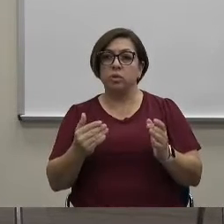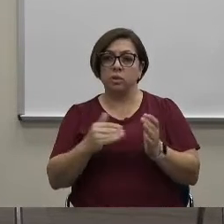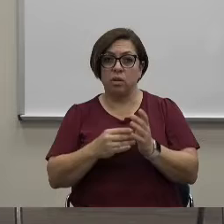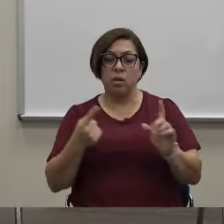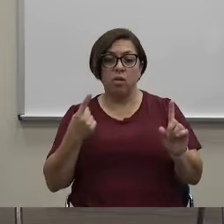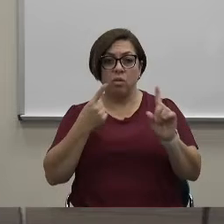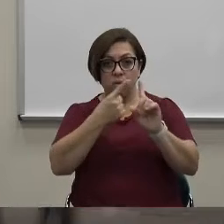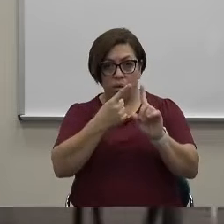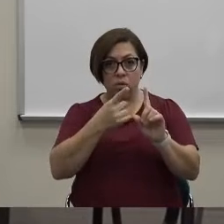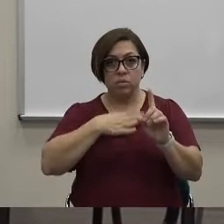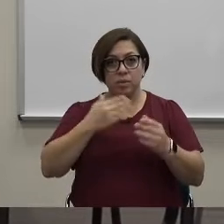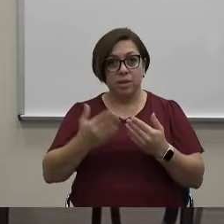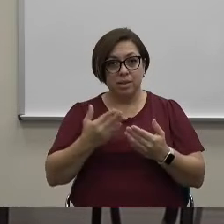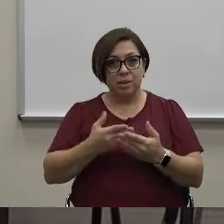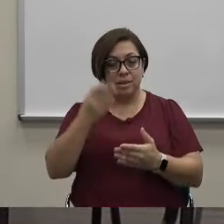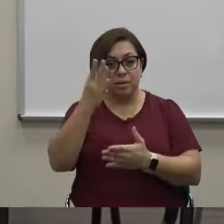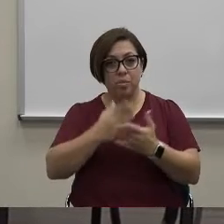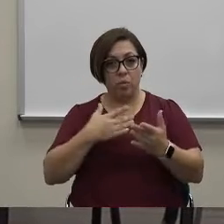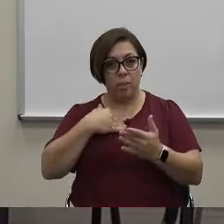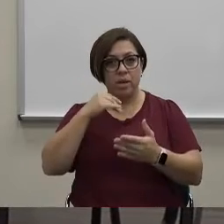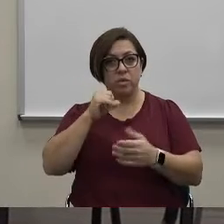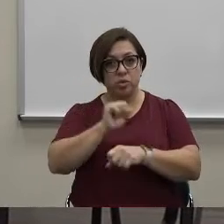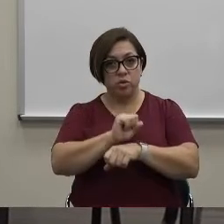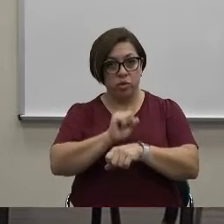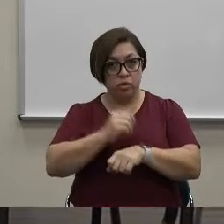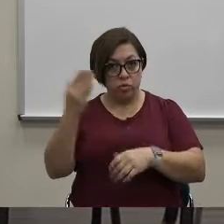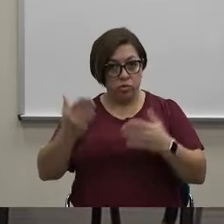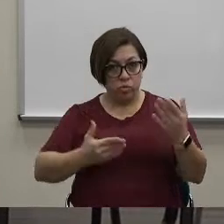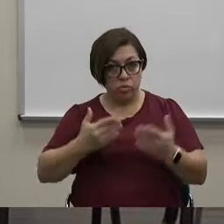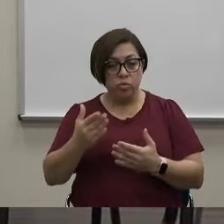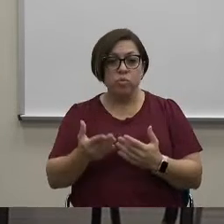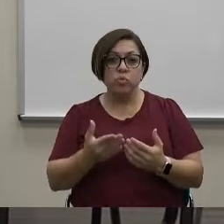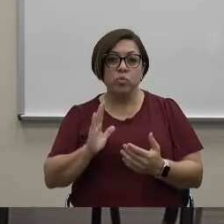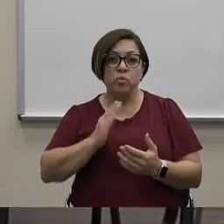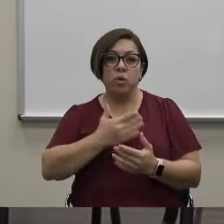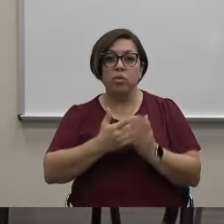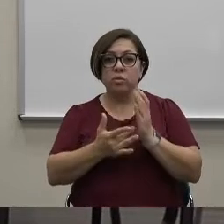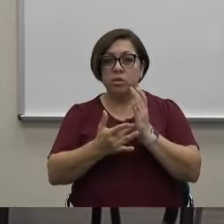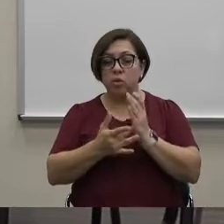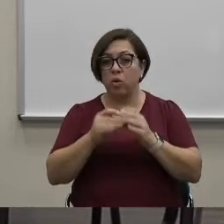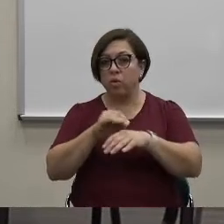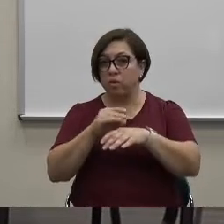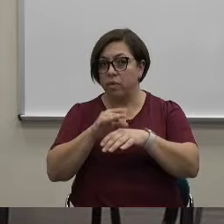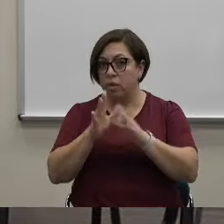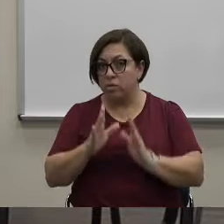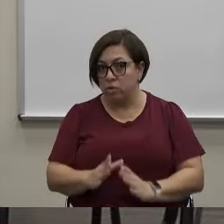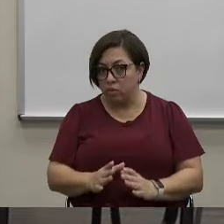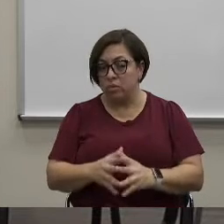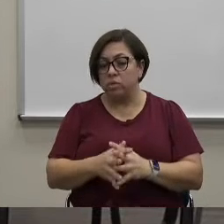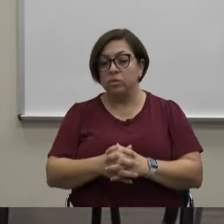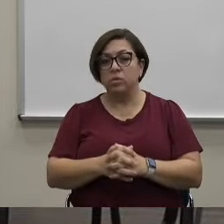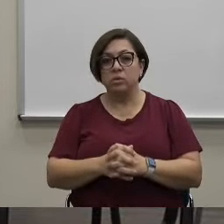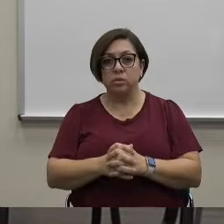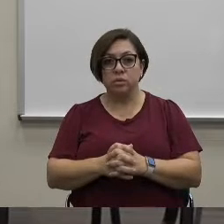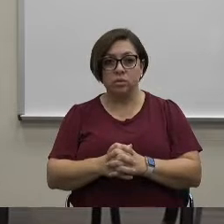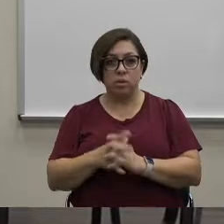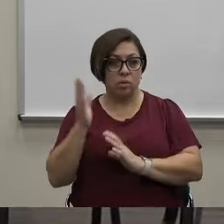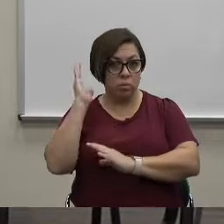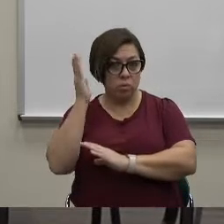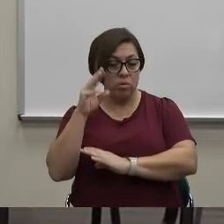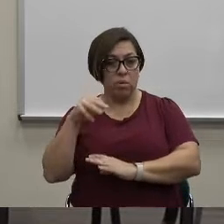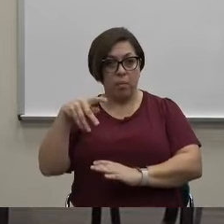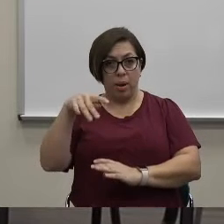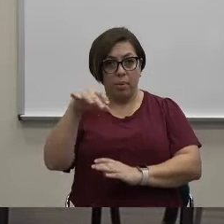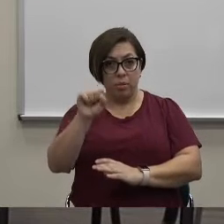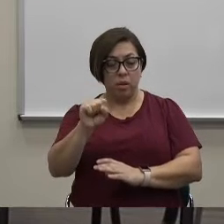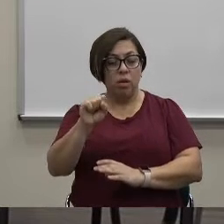my easiest part of my job really is to introduce our technical advisor that will be giving the presentation on the maps that the